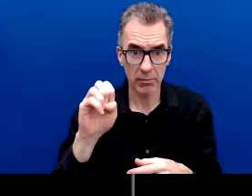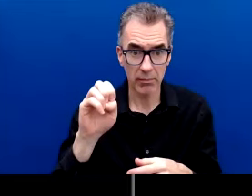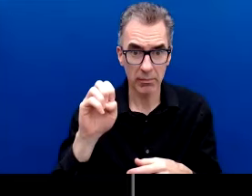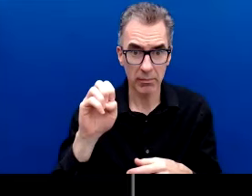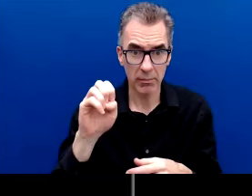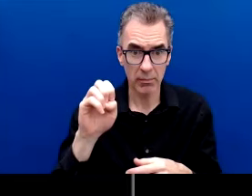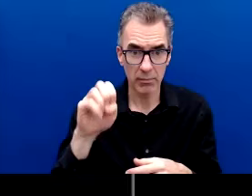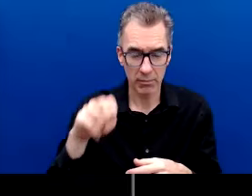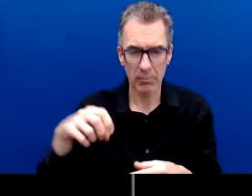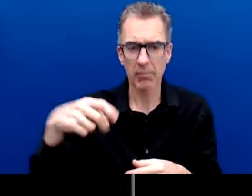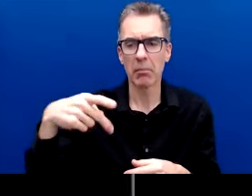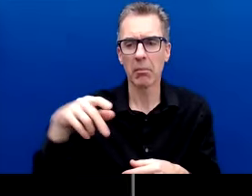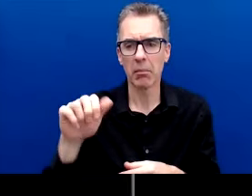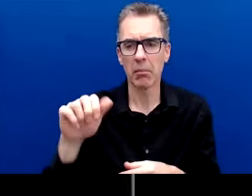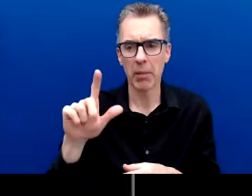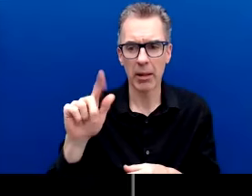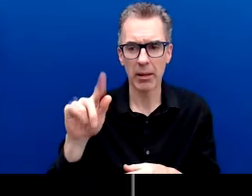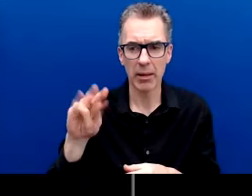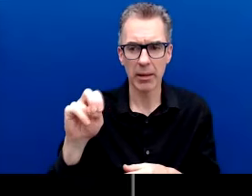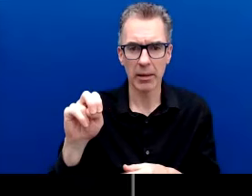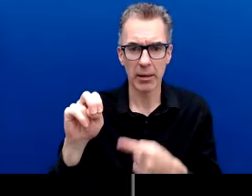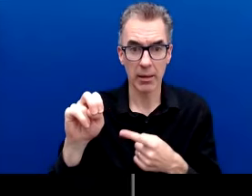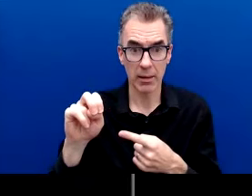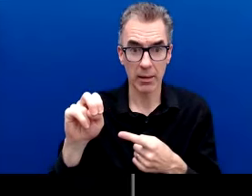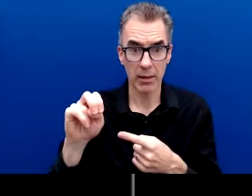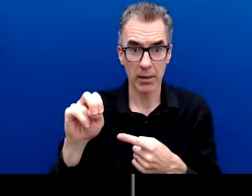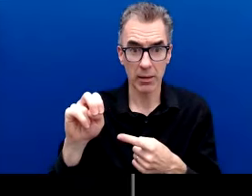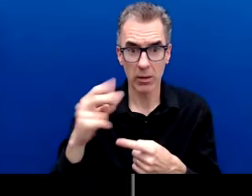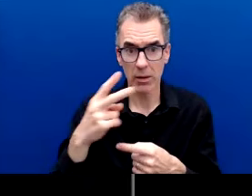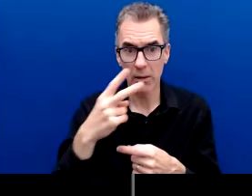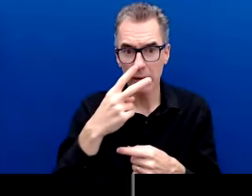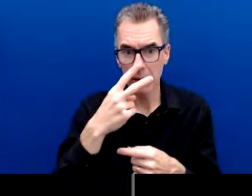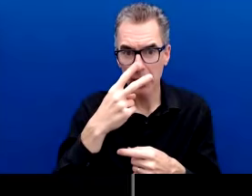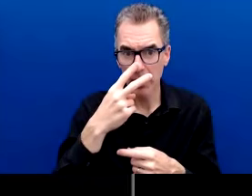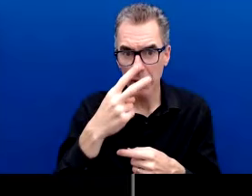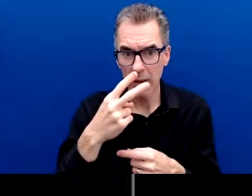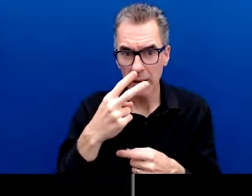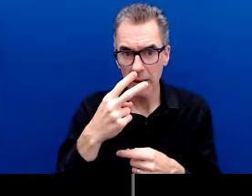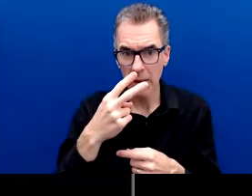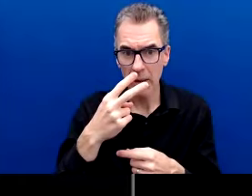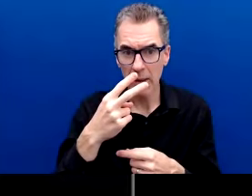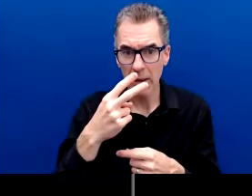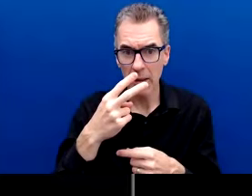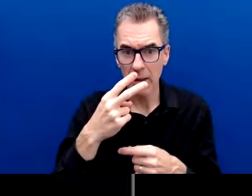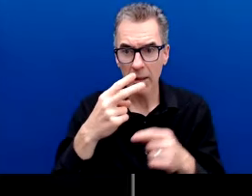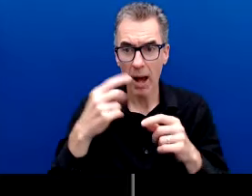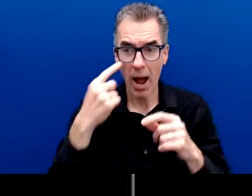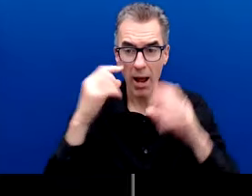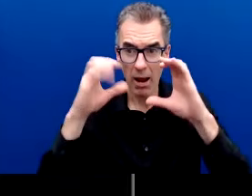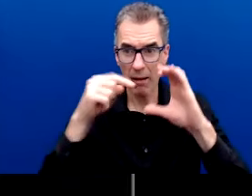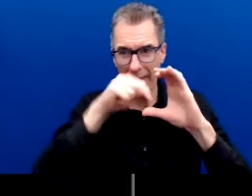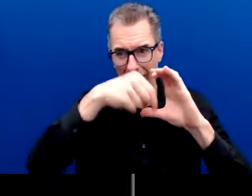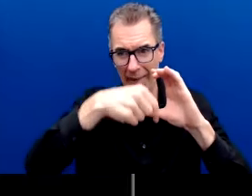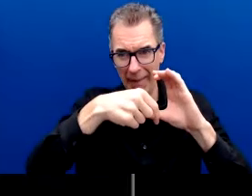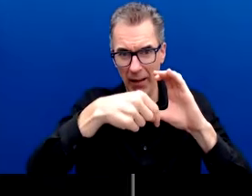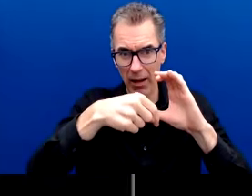and the palatine bone. So we can see the palatine bone, a tiny tip, the very posterior part of the orbit. But a better